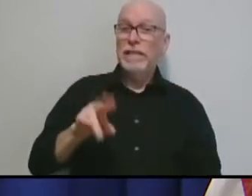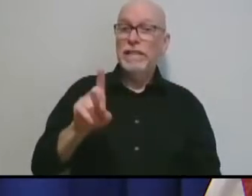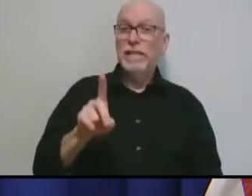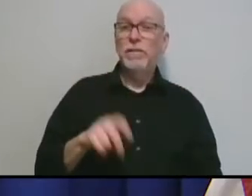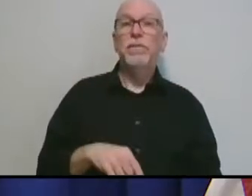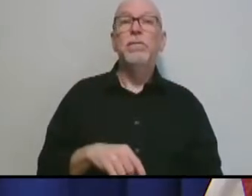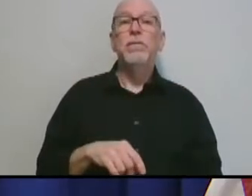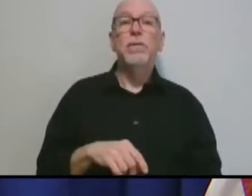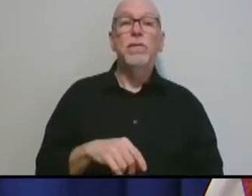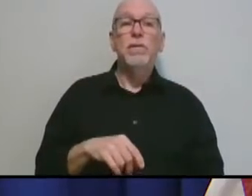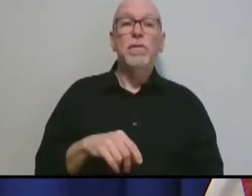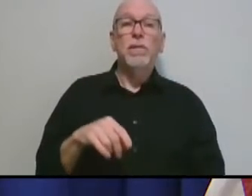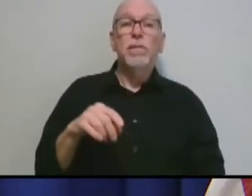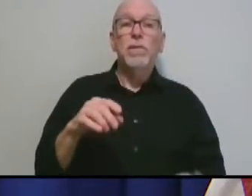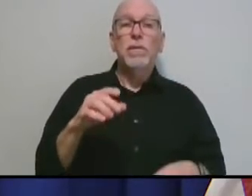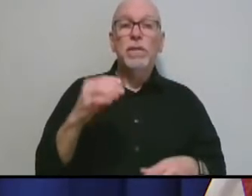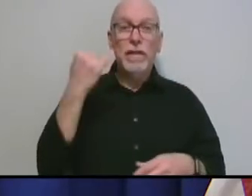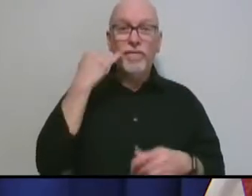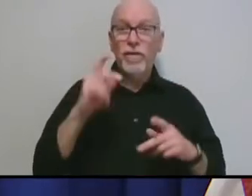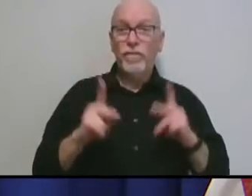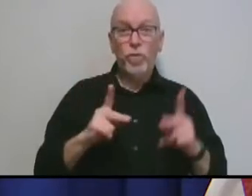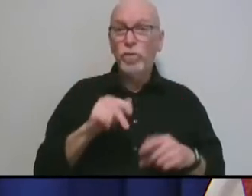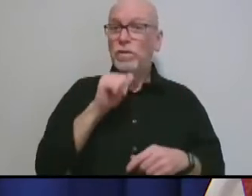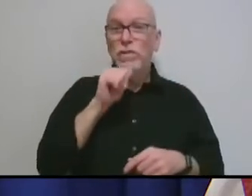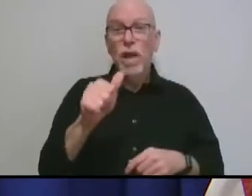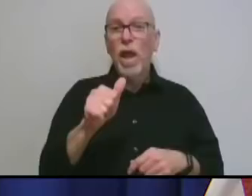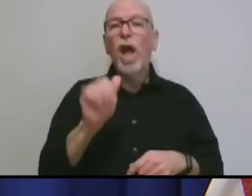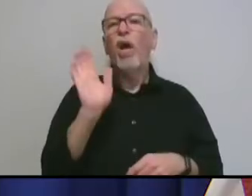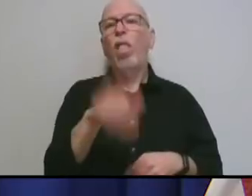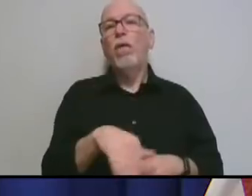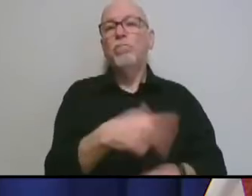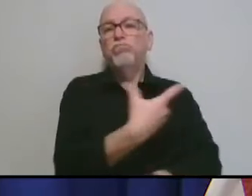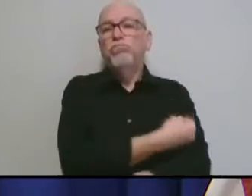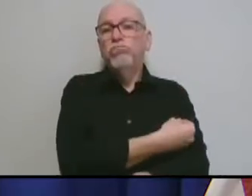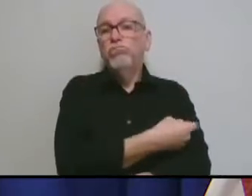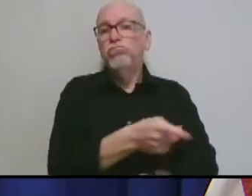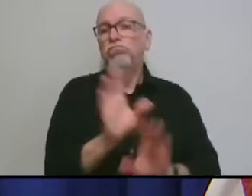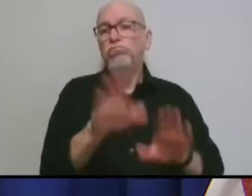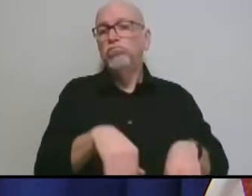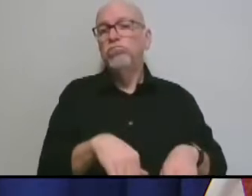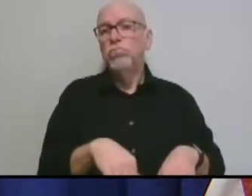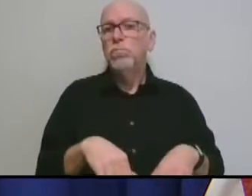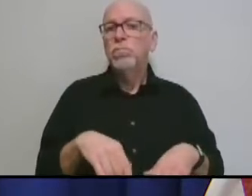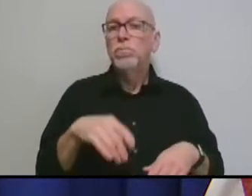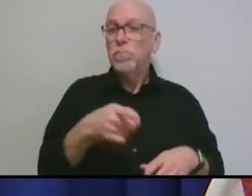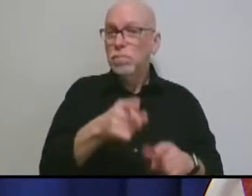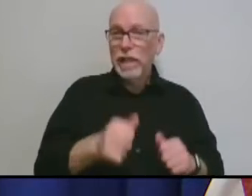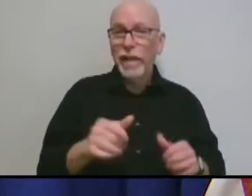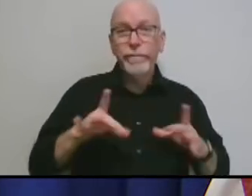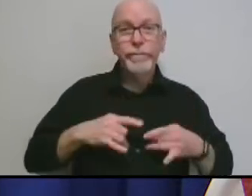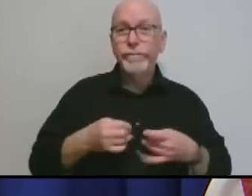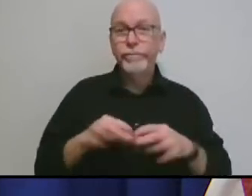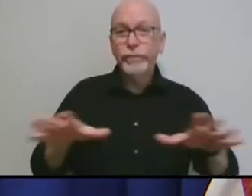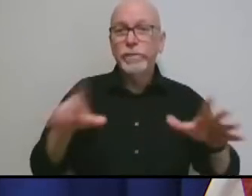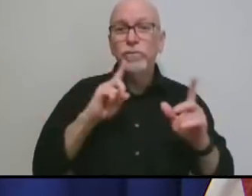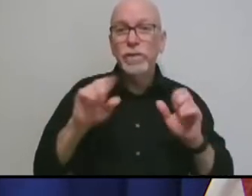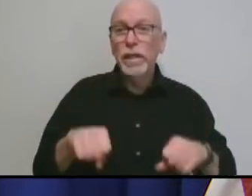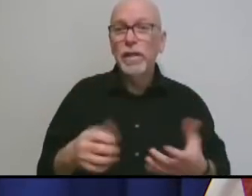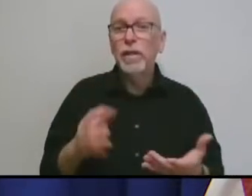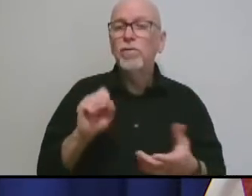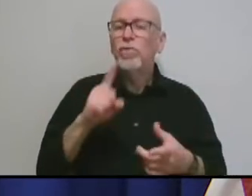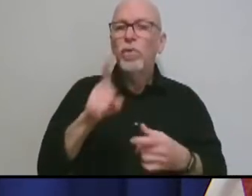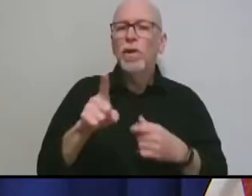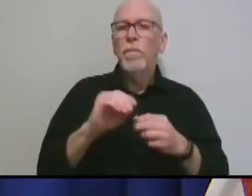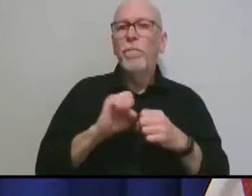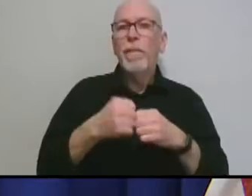if folks aren't vaccinated, they can get it and spread it, and so it just extends